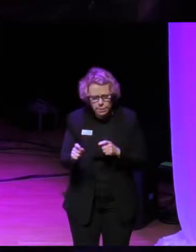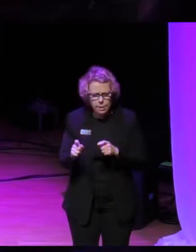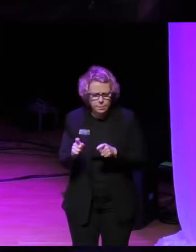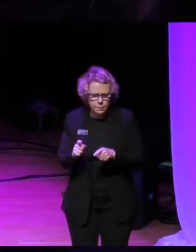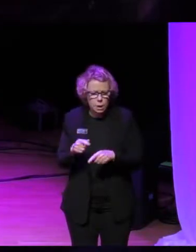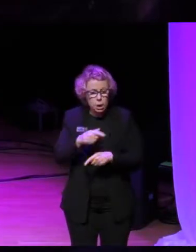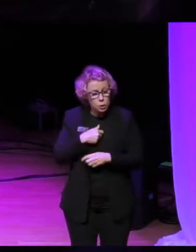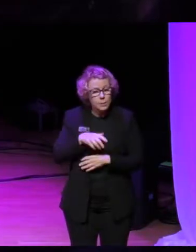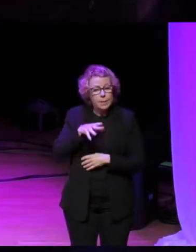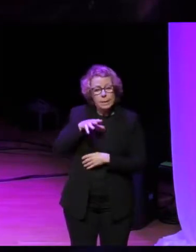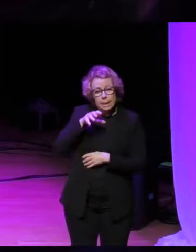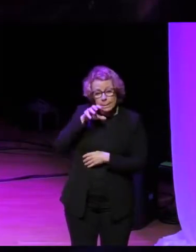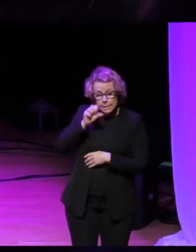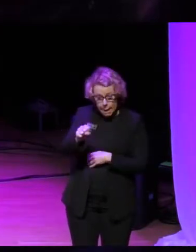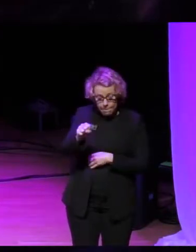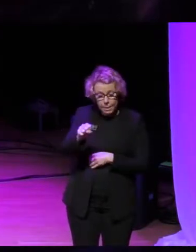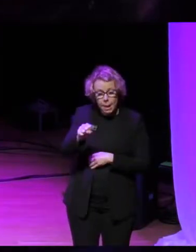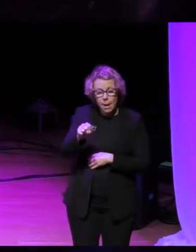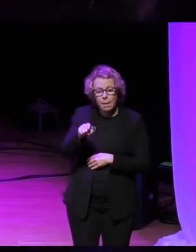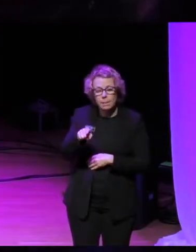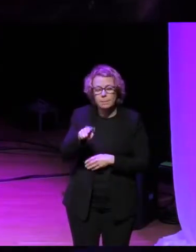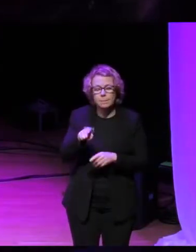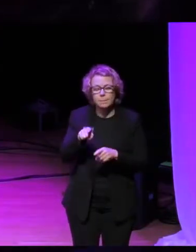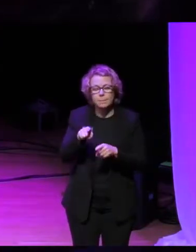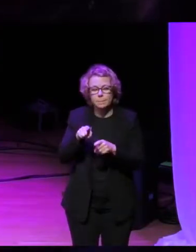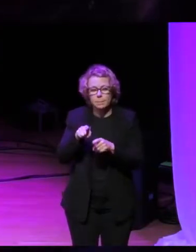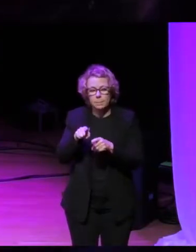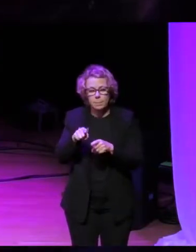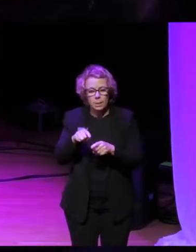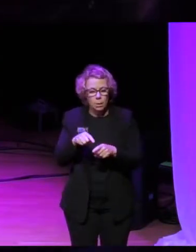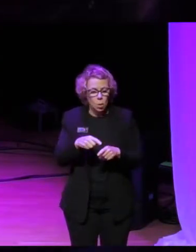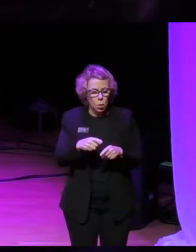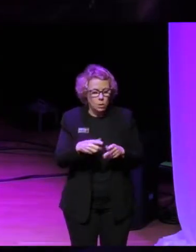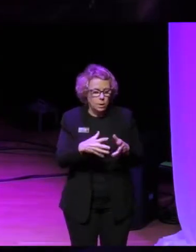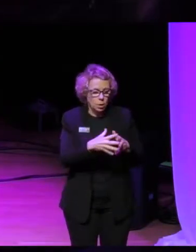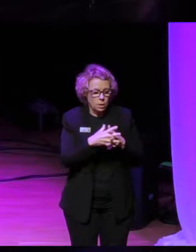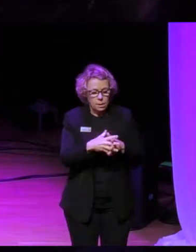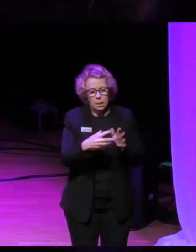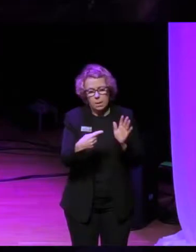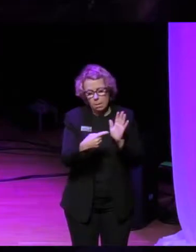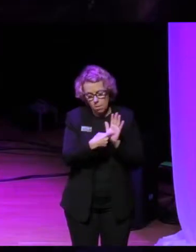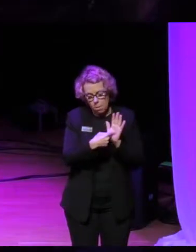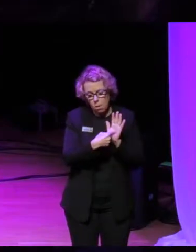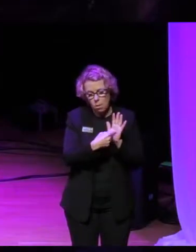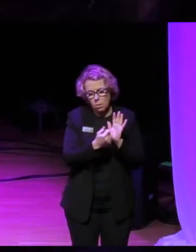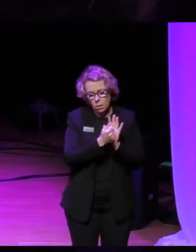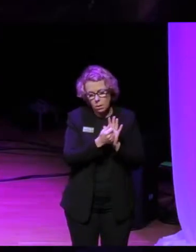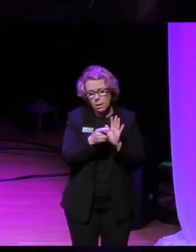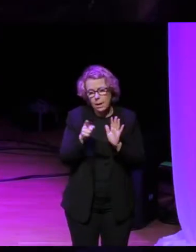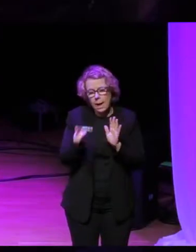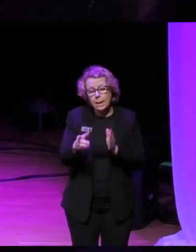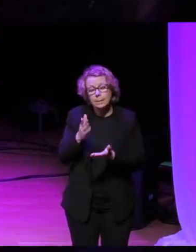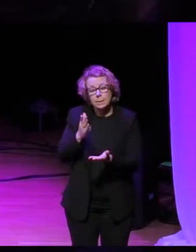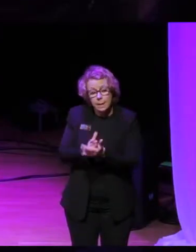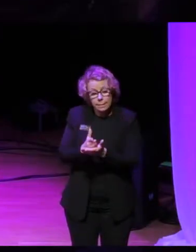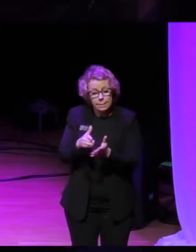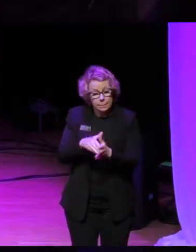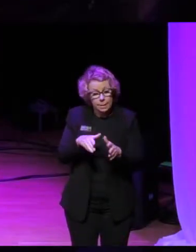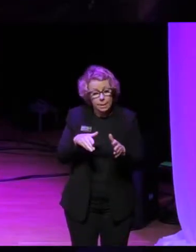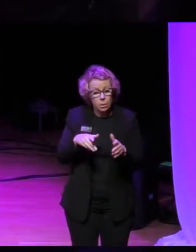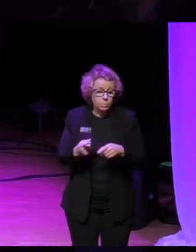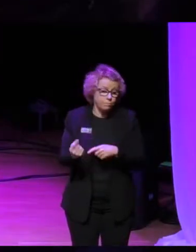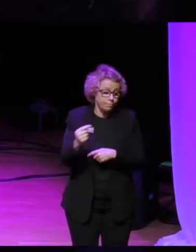and in U.S. law, her right to go to the clinic and get an